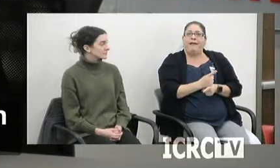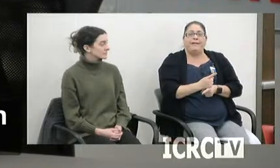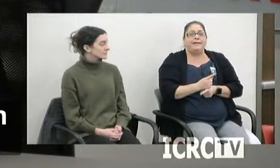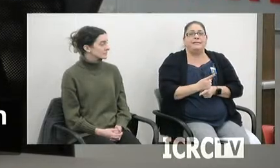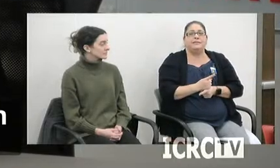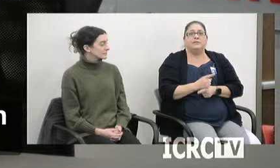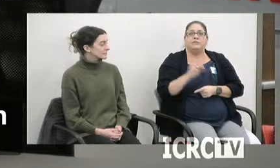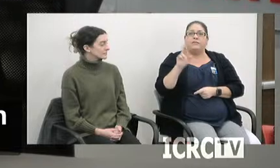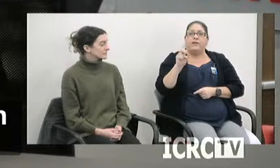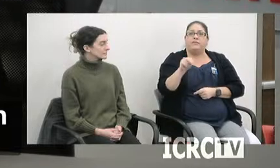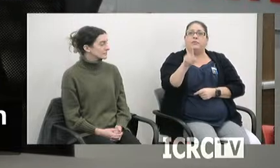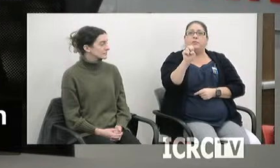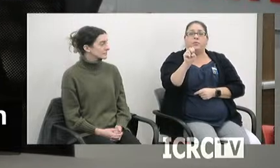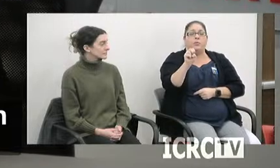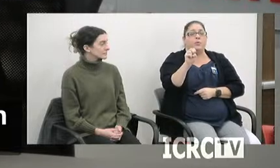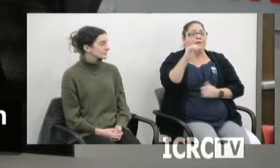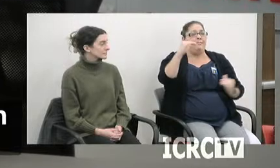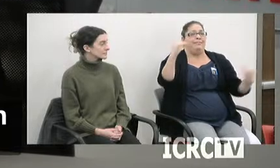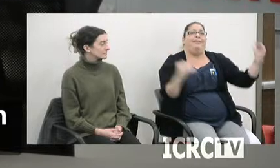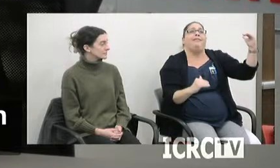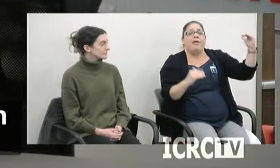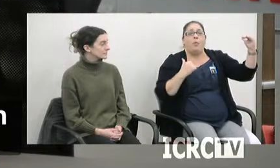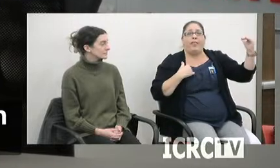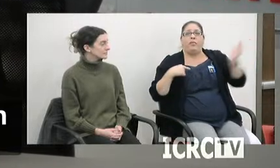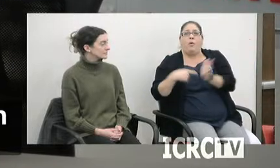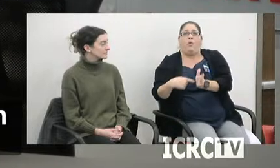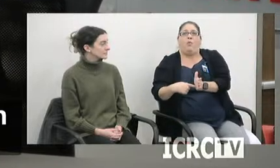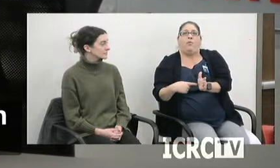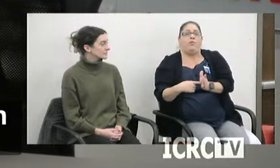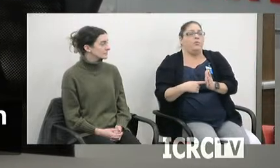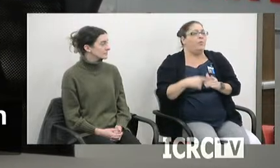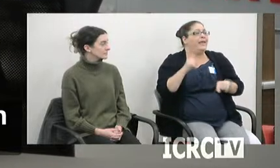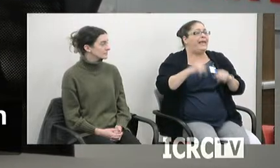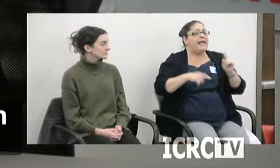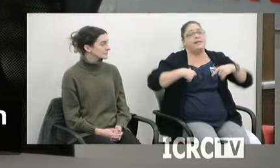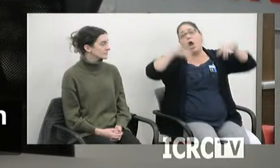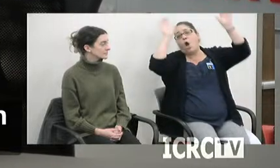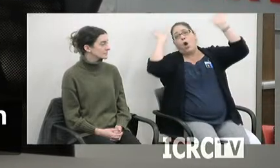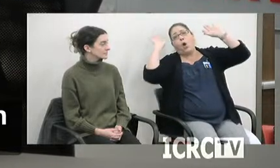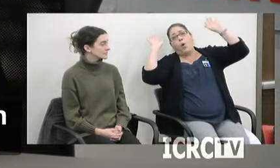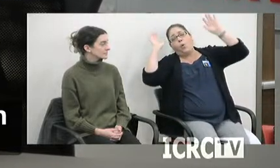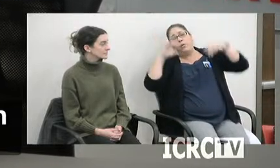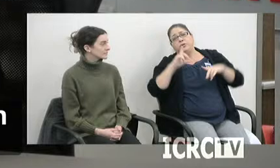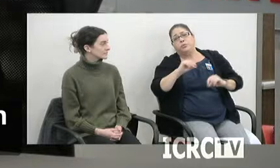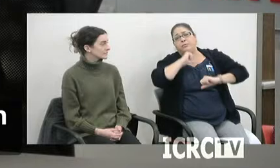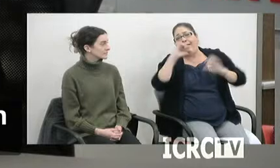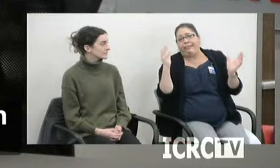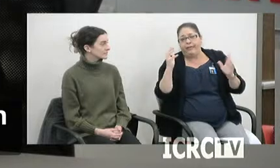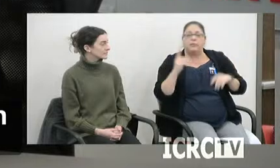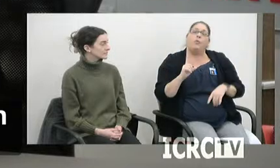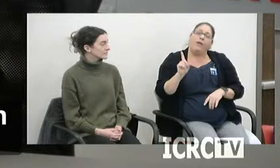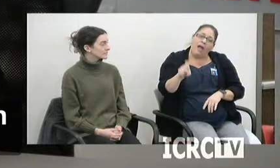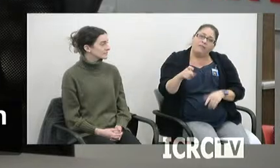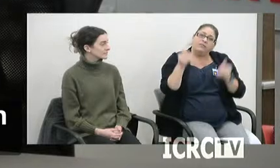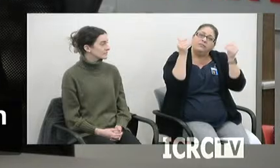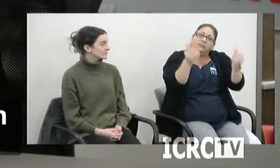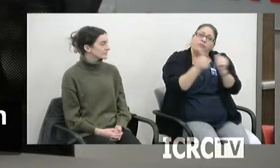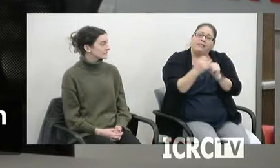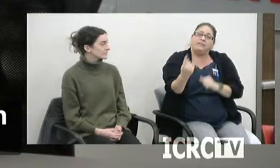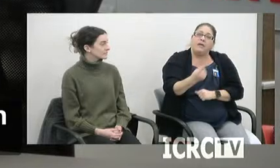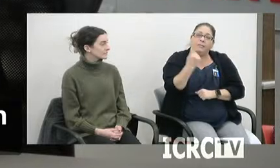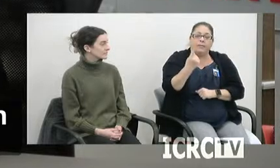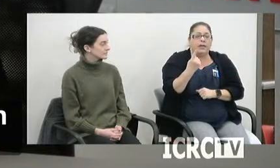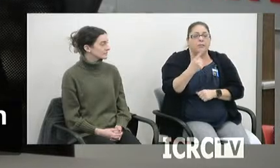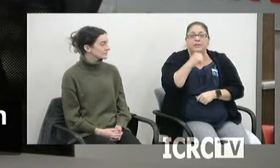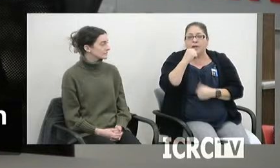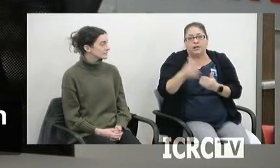something. And what do we do? Besides, we can't throw our hands up in the air and say we're not going to do anything. We have to do something, and there's some difficult